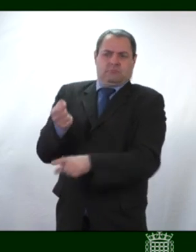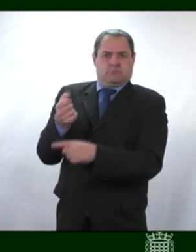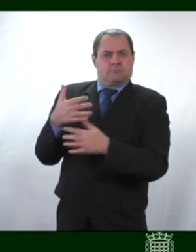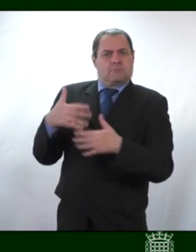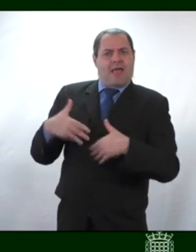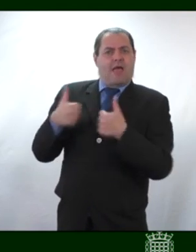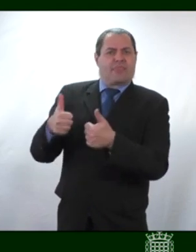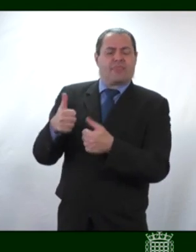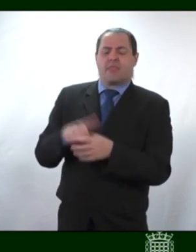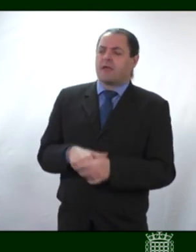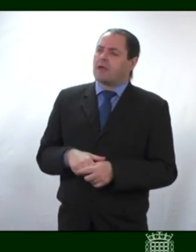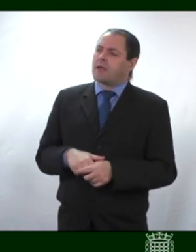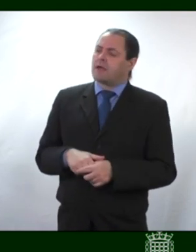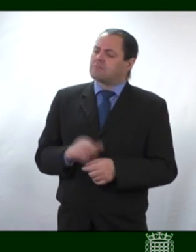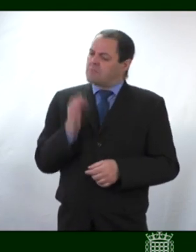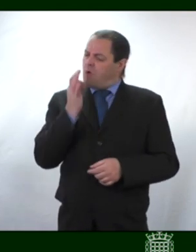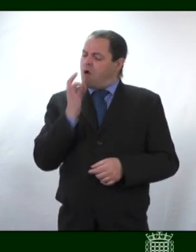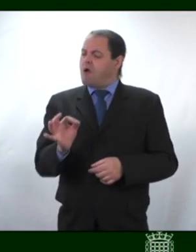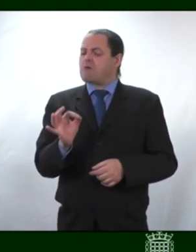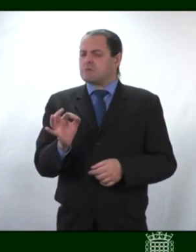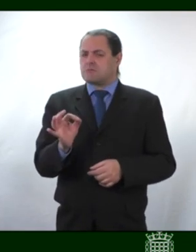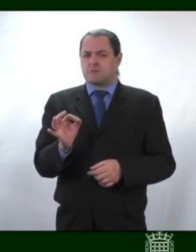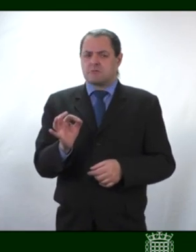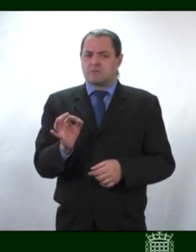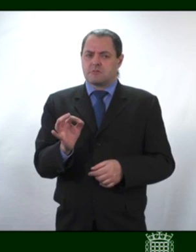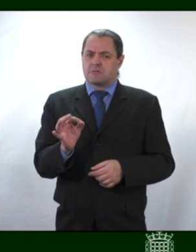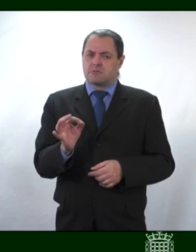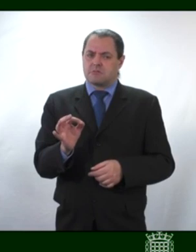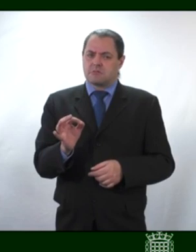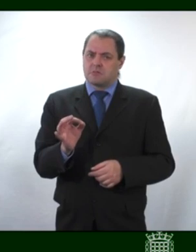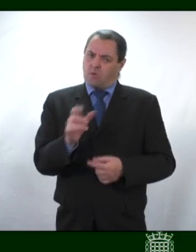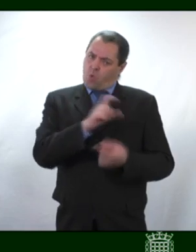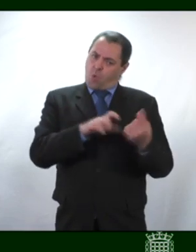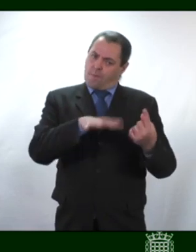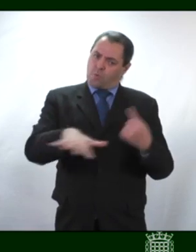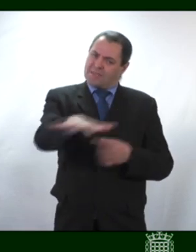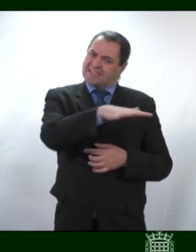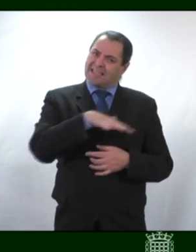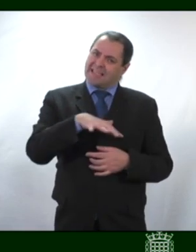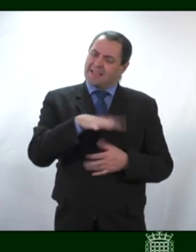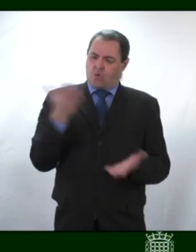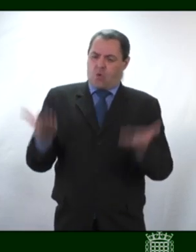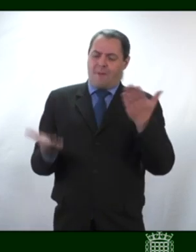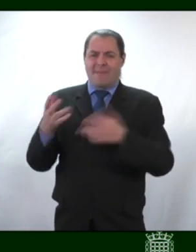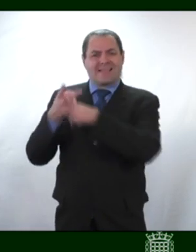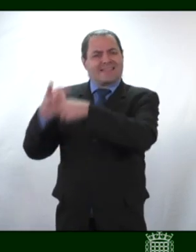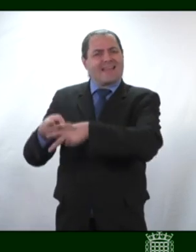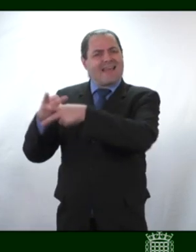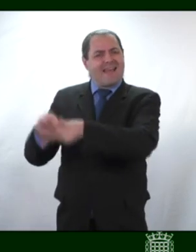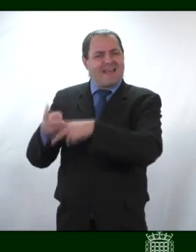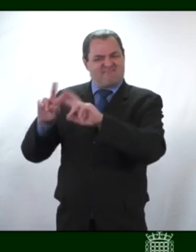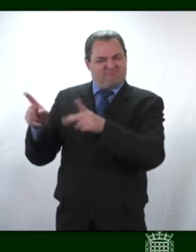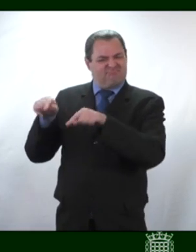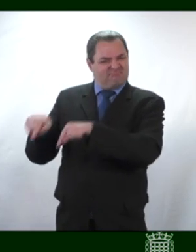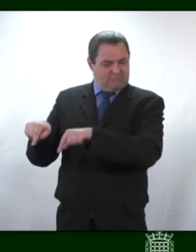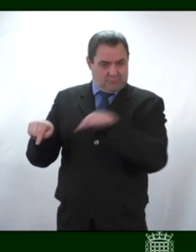going to ask him what assessment he's made of whether that infection is being spread in the community as opposed to care settings, and if it is in the community,